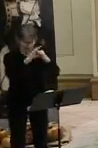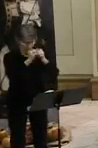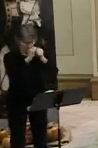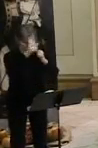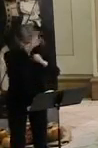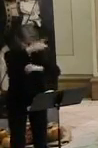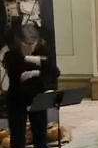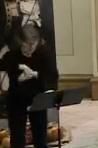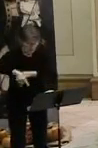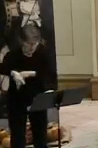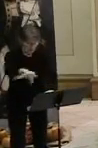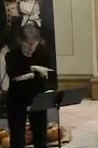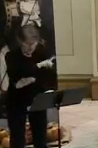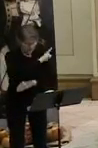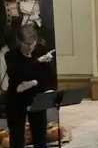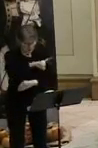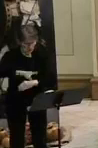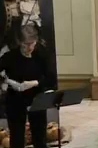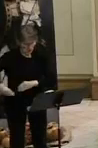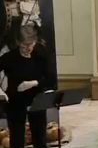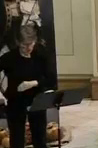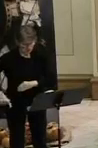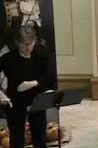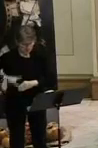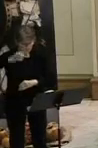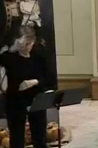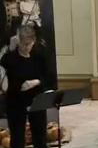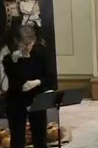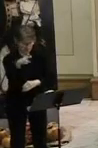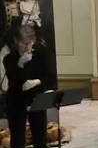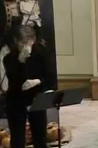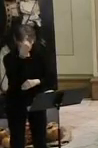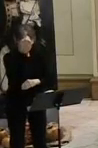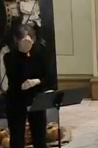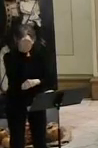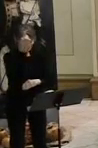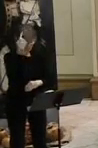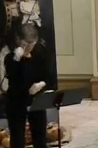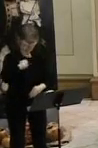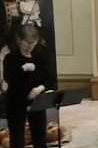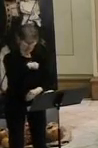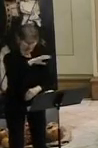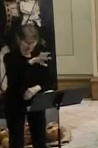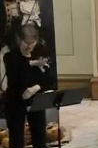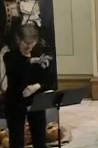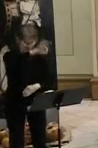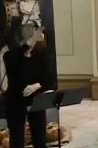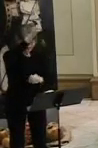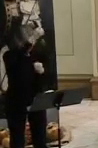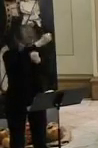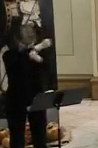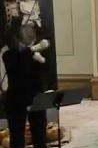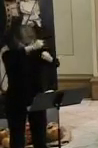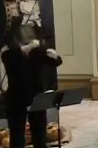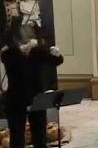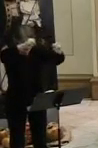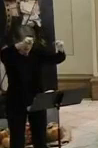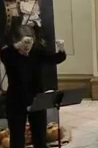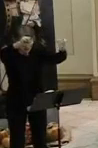For in your kingdom, Lord divine, alone we find